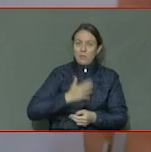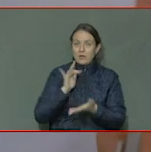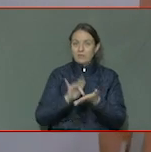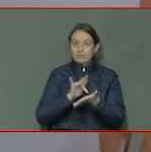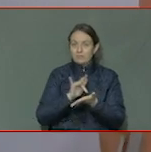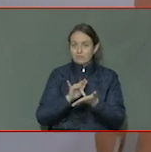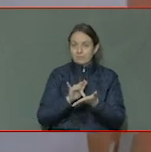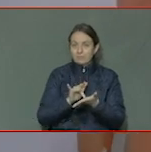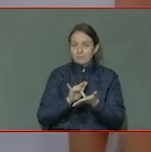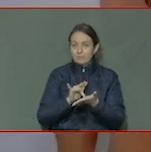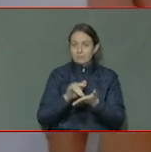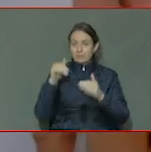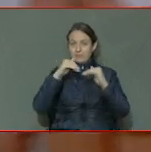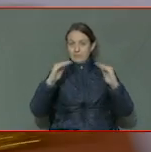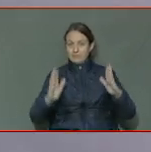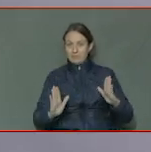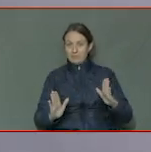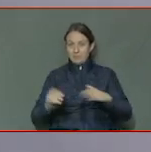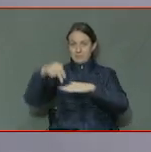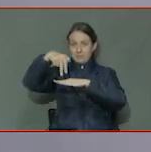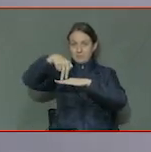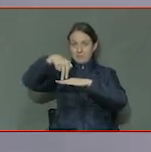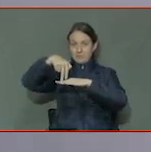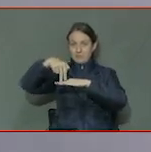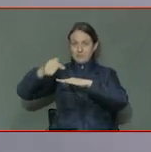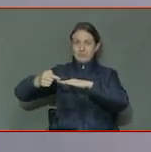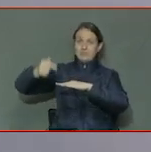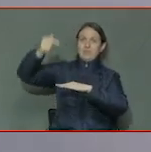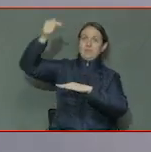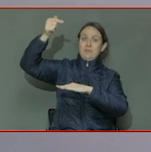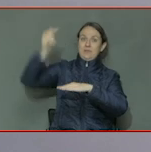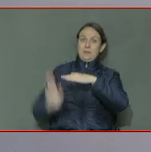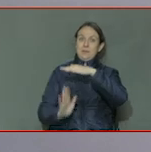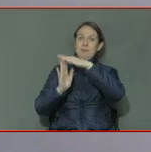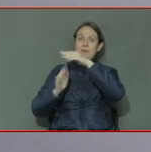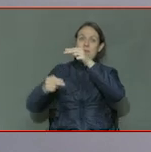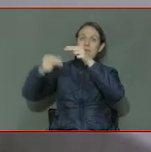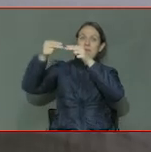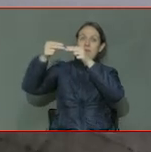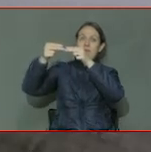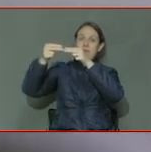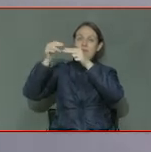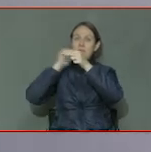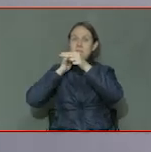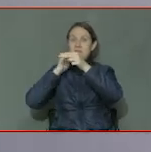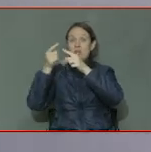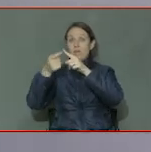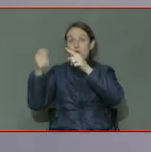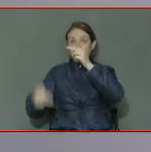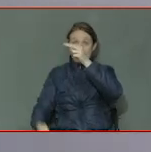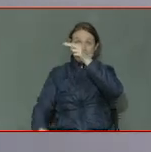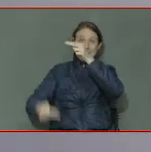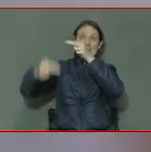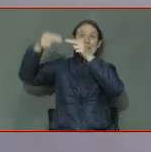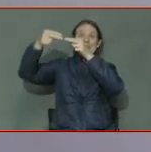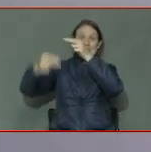ball above the edge of the roof. Read carefully, not above the ground, above the edge